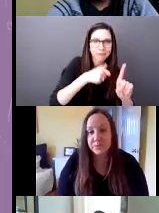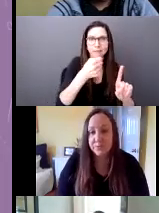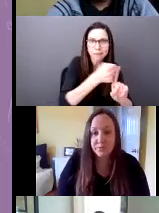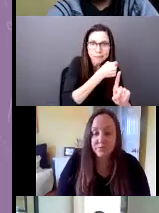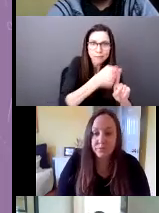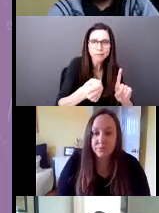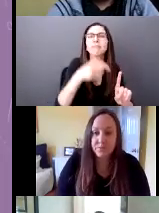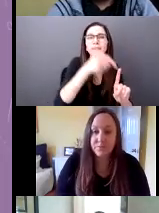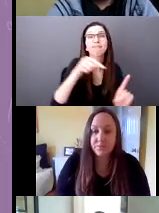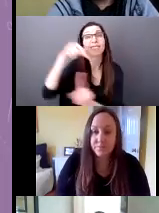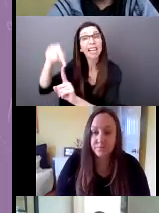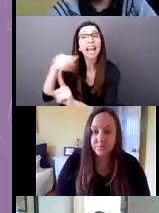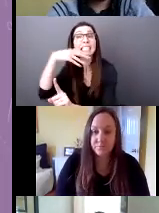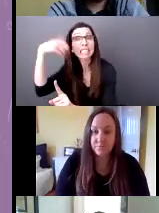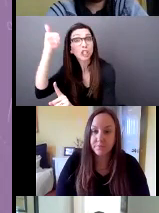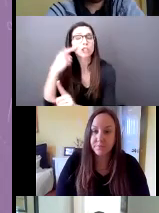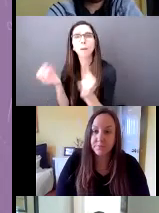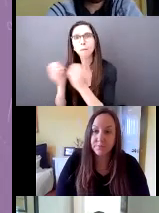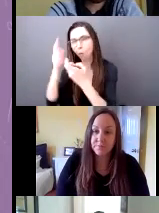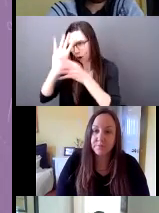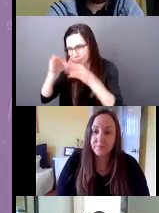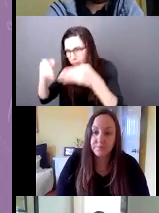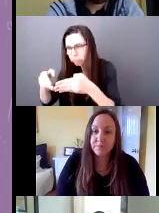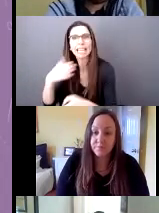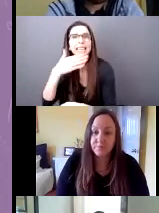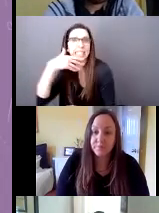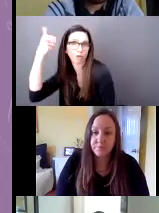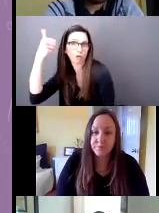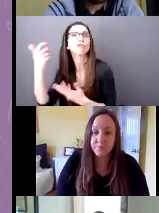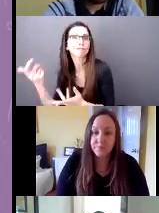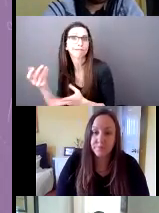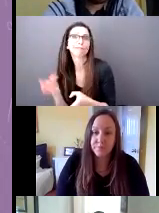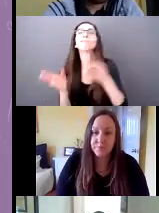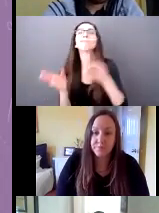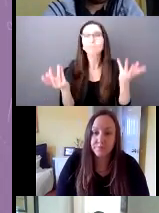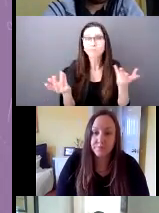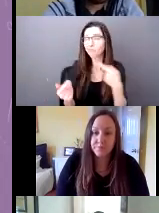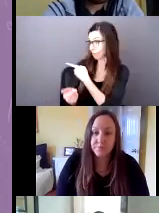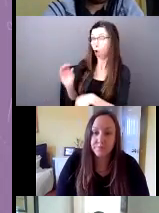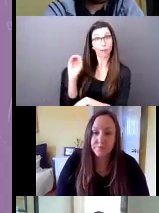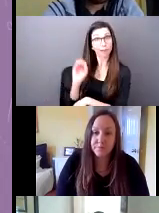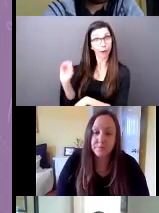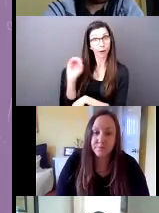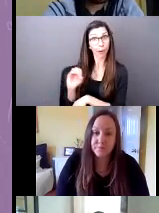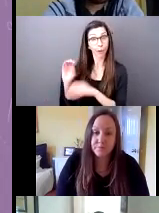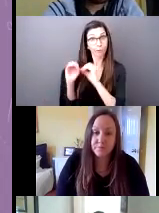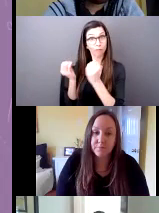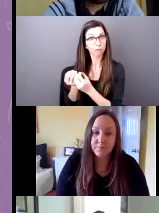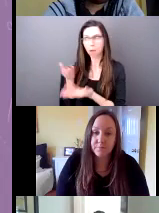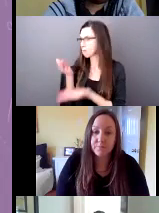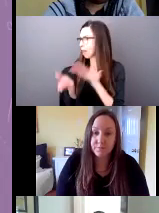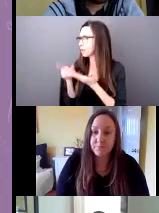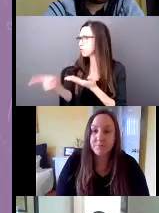line is geared towards seniors, whereas the Ontario Caregiver organization, you could be receiving calls from caregivers of